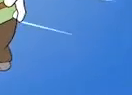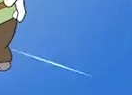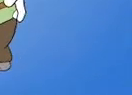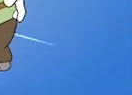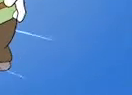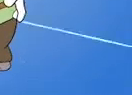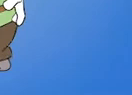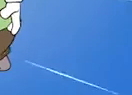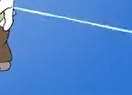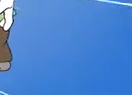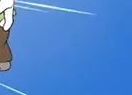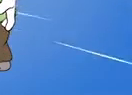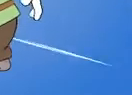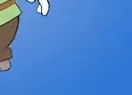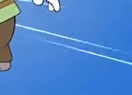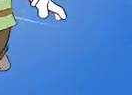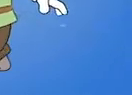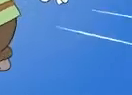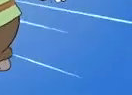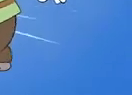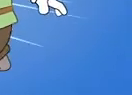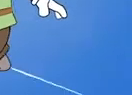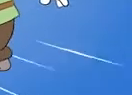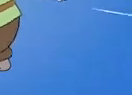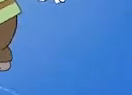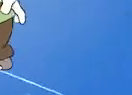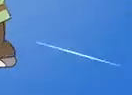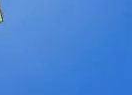study with Tanzania Institute of Education.